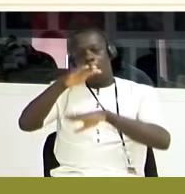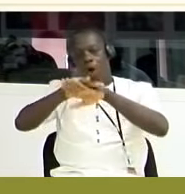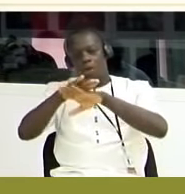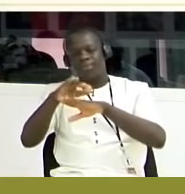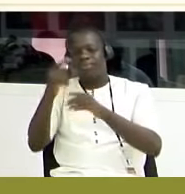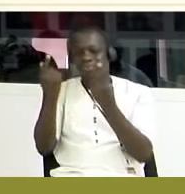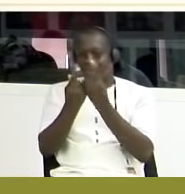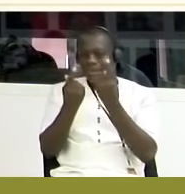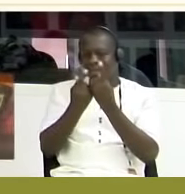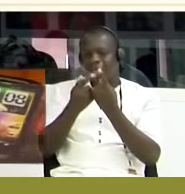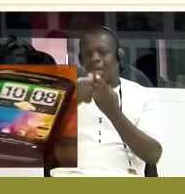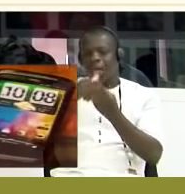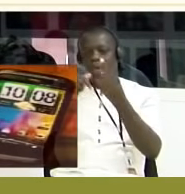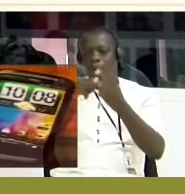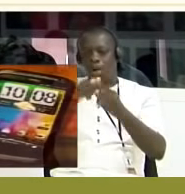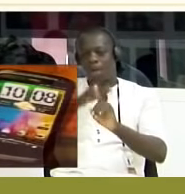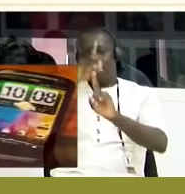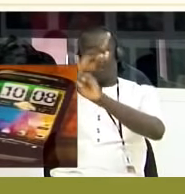B,